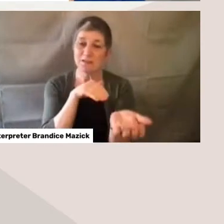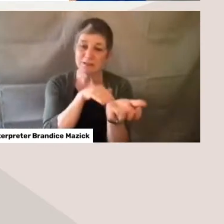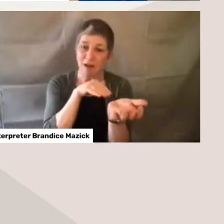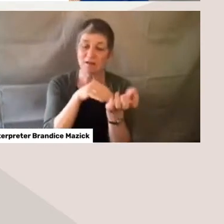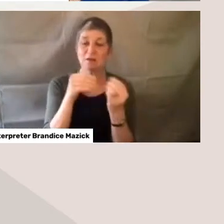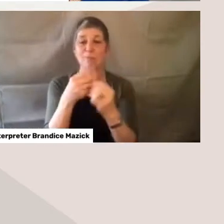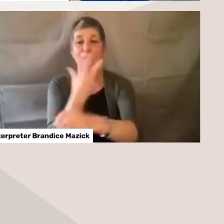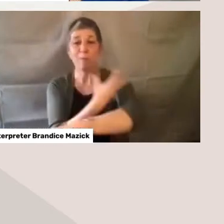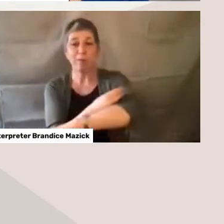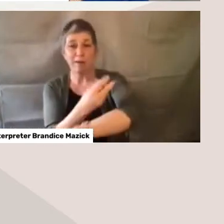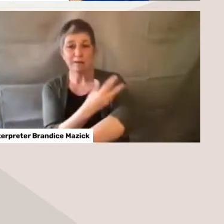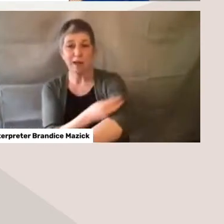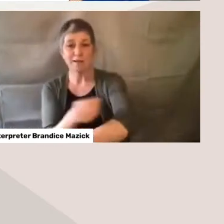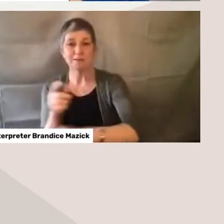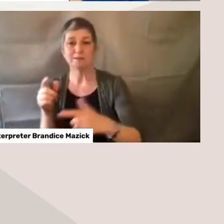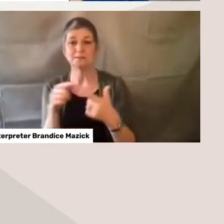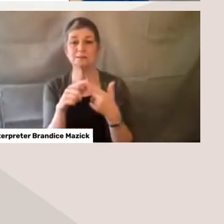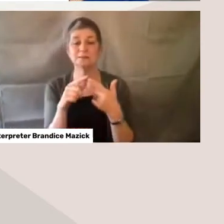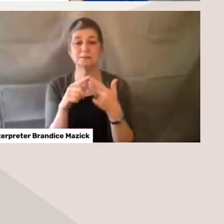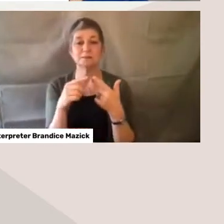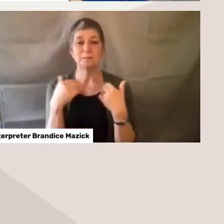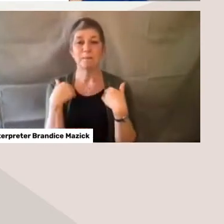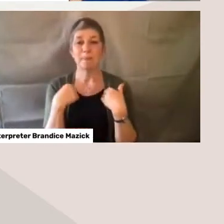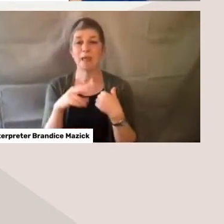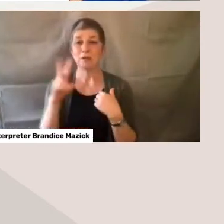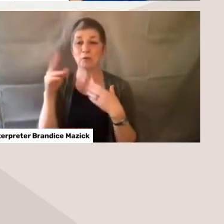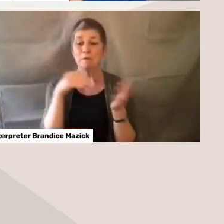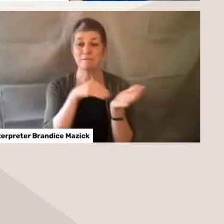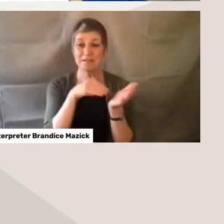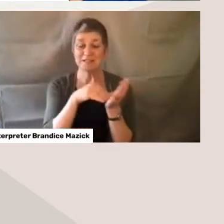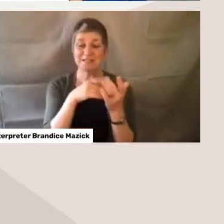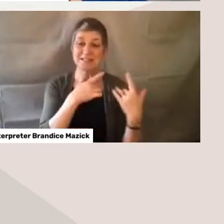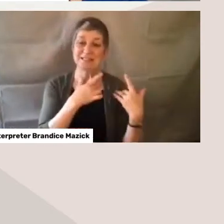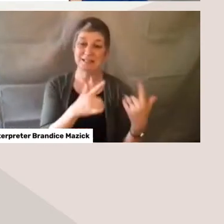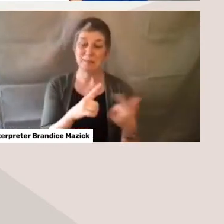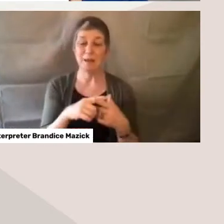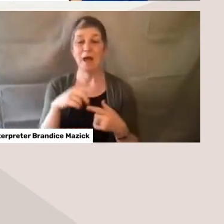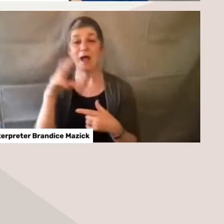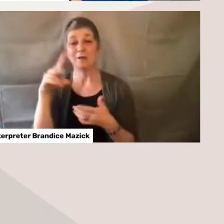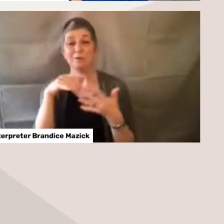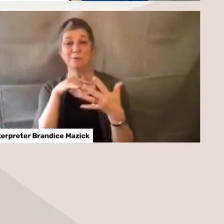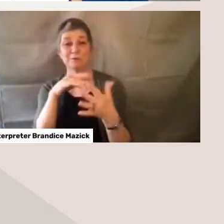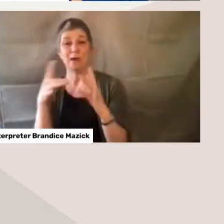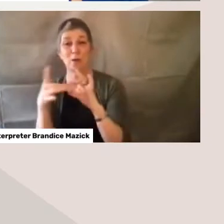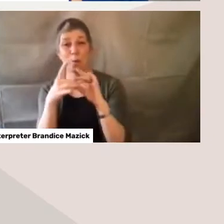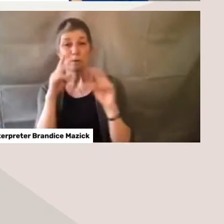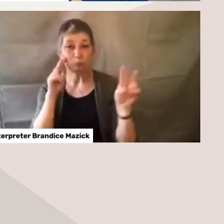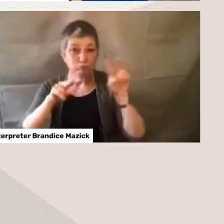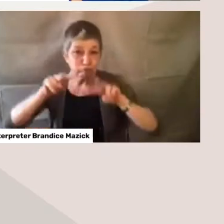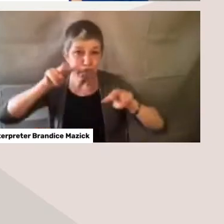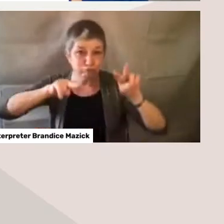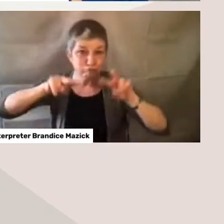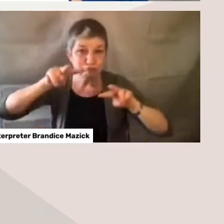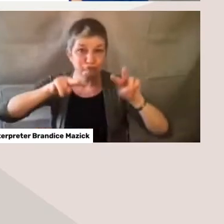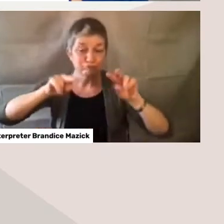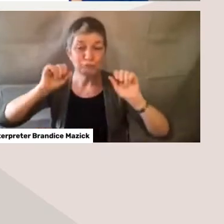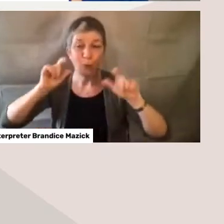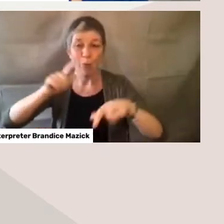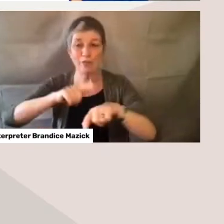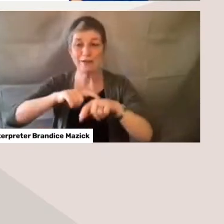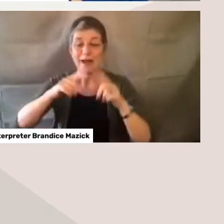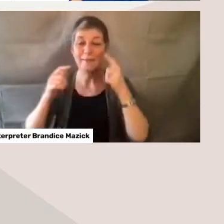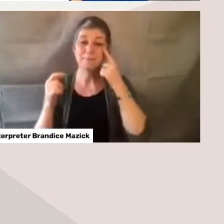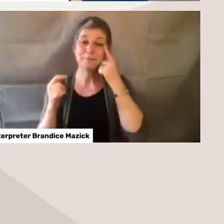blood tests. They have 2 physicians typically and 2 study coordinators hovering over them. So